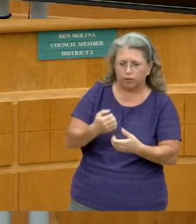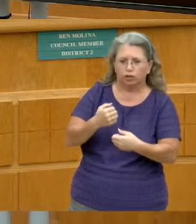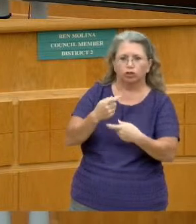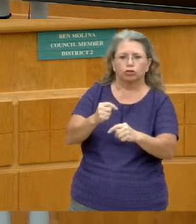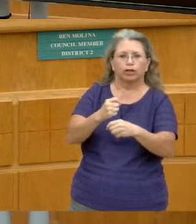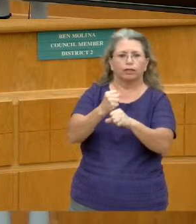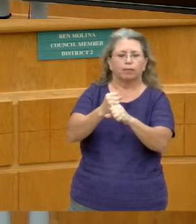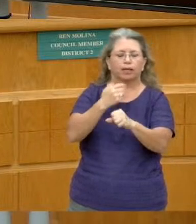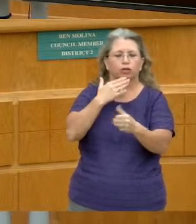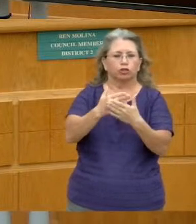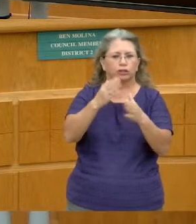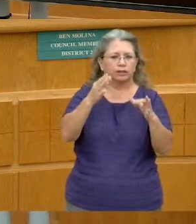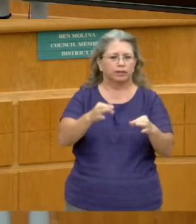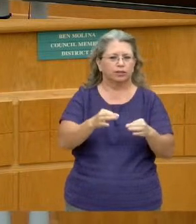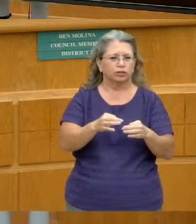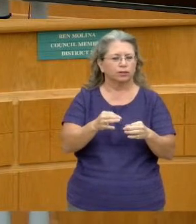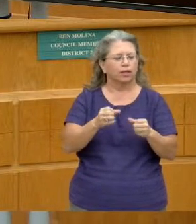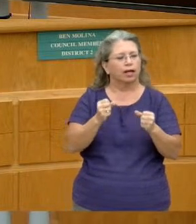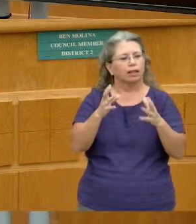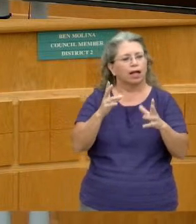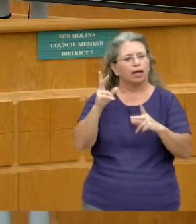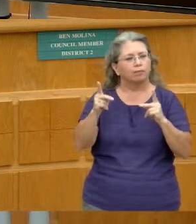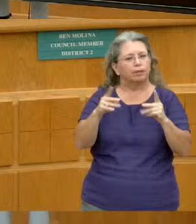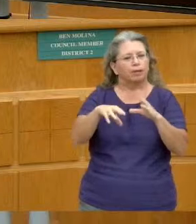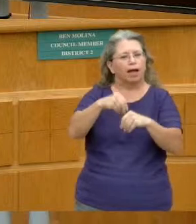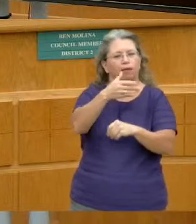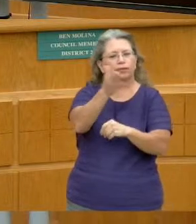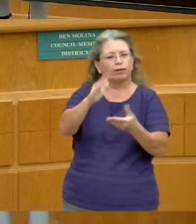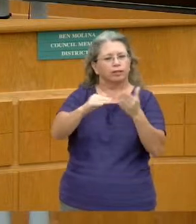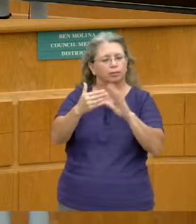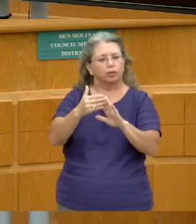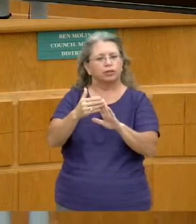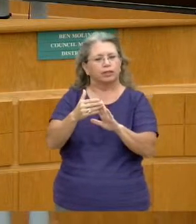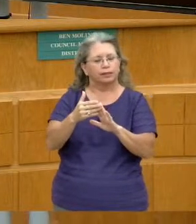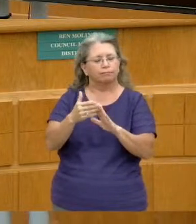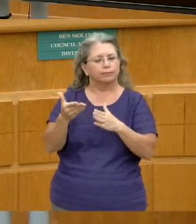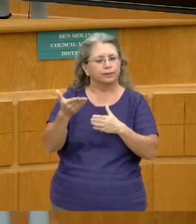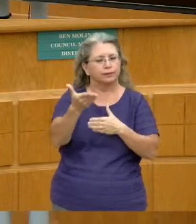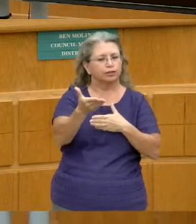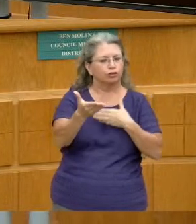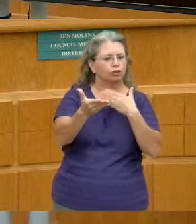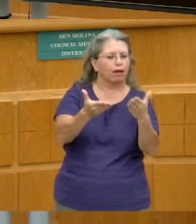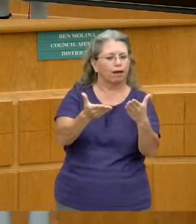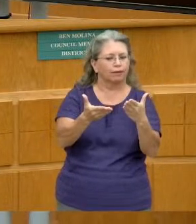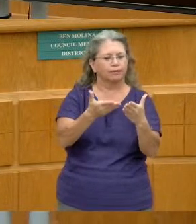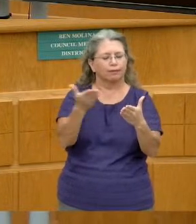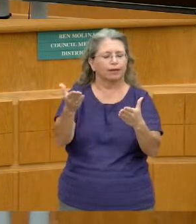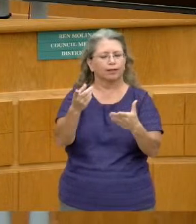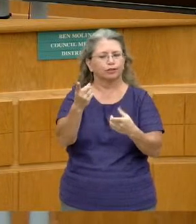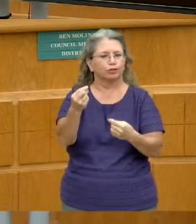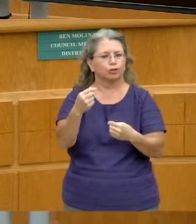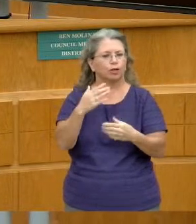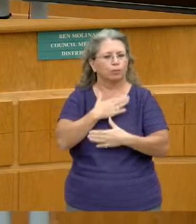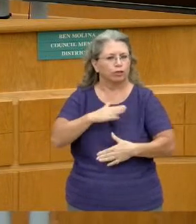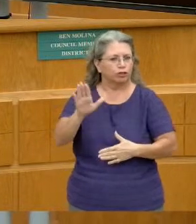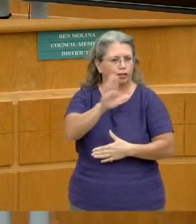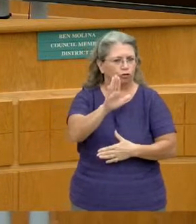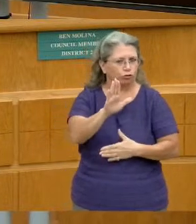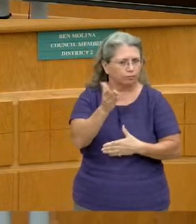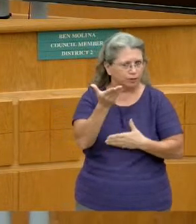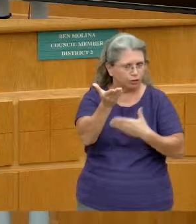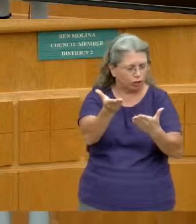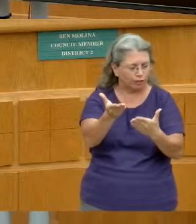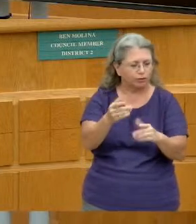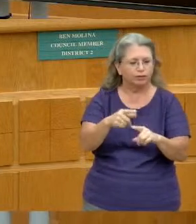morning quarterbacks out in the community, and we appreciate your suggestions, but we're trying to do it on hard facts and data to be the best